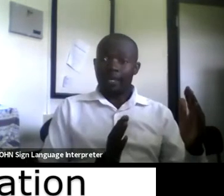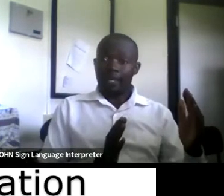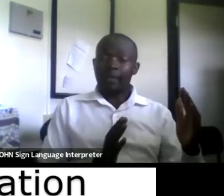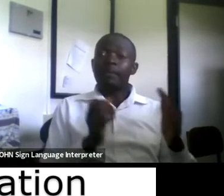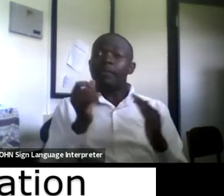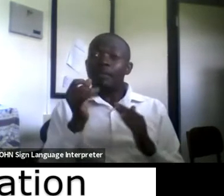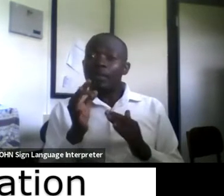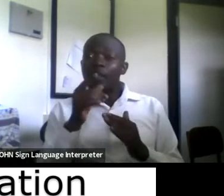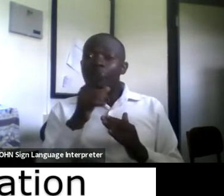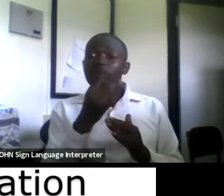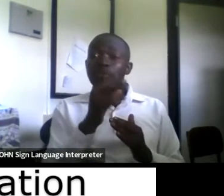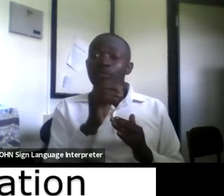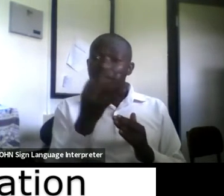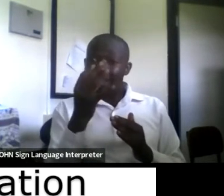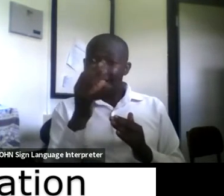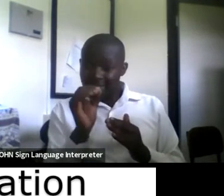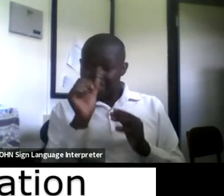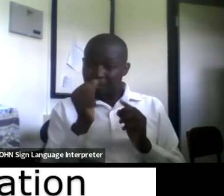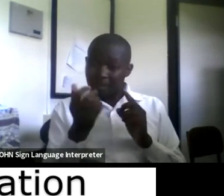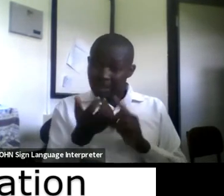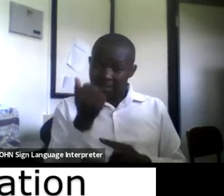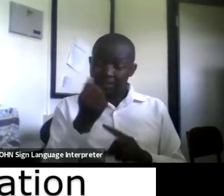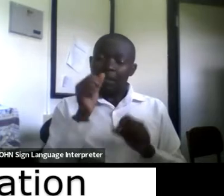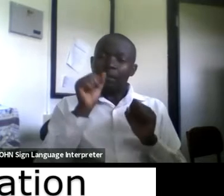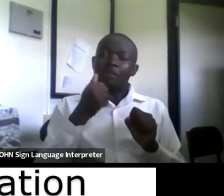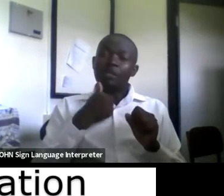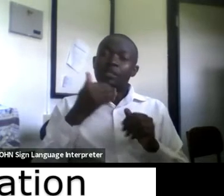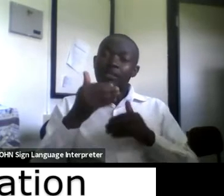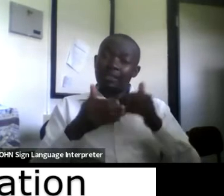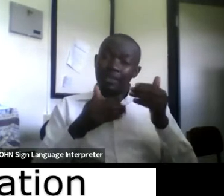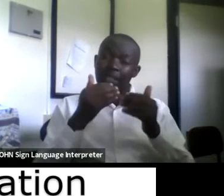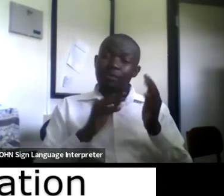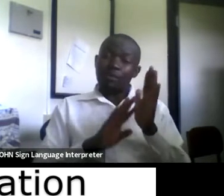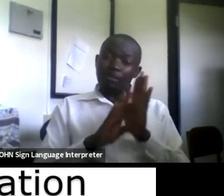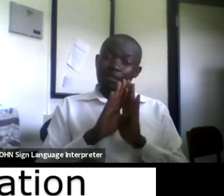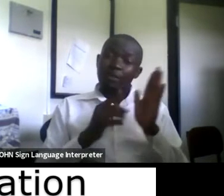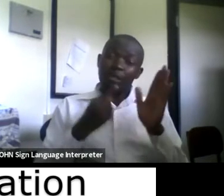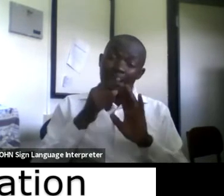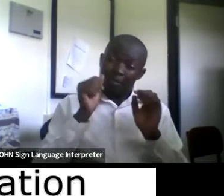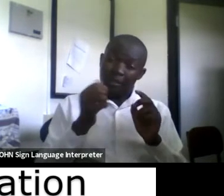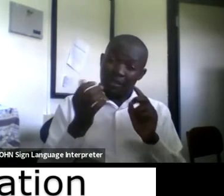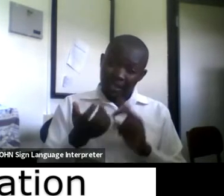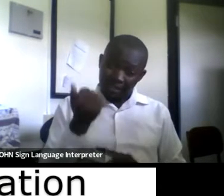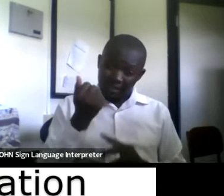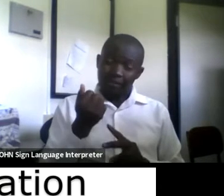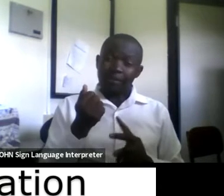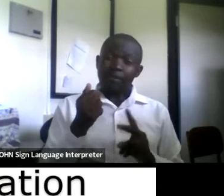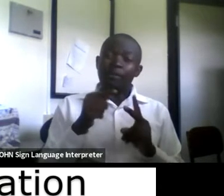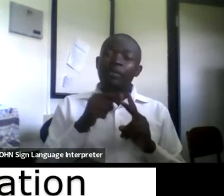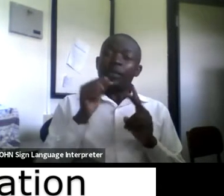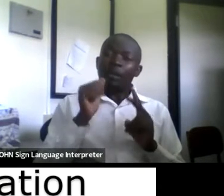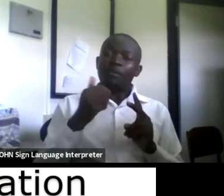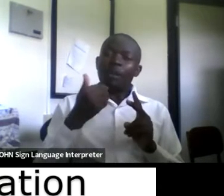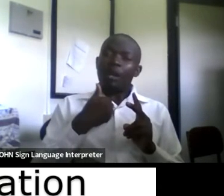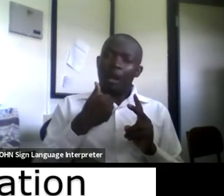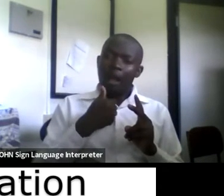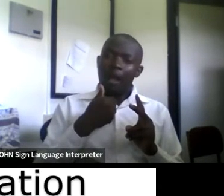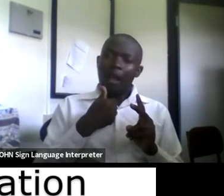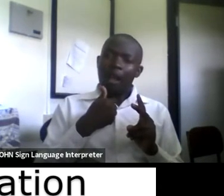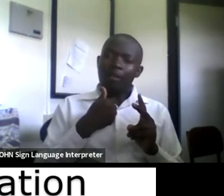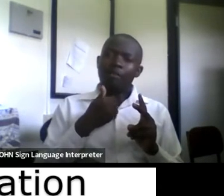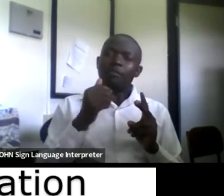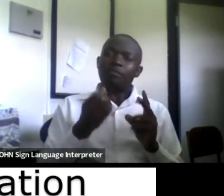2030 has to be achieved, whether sustainable development goals has to be achieved, in any of these cases, there has to be